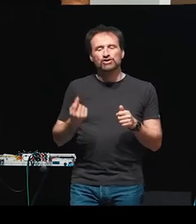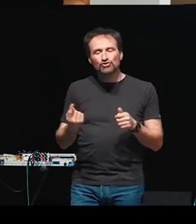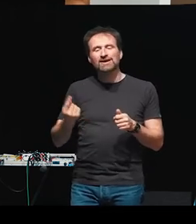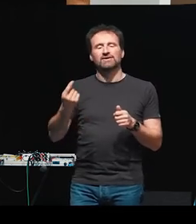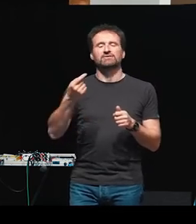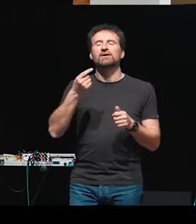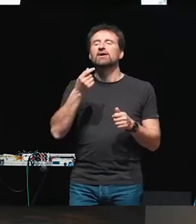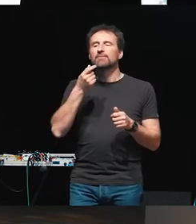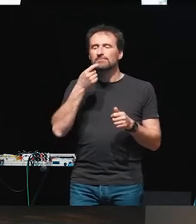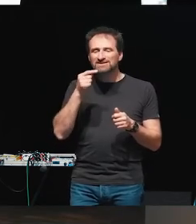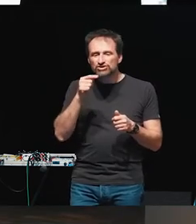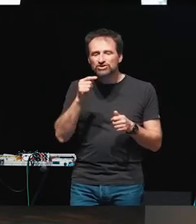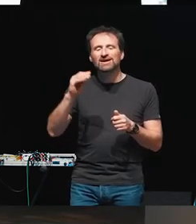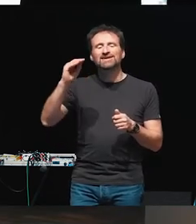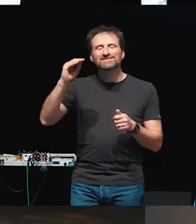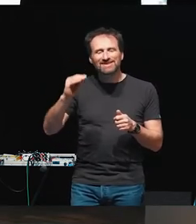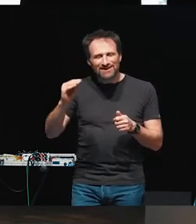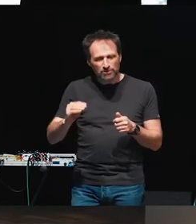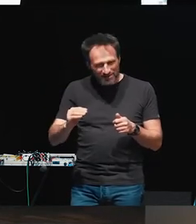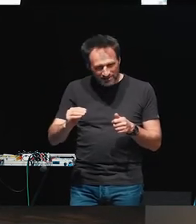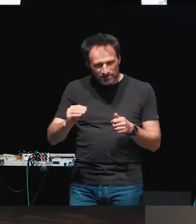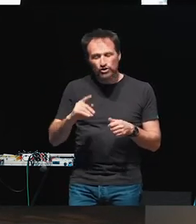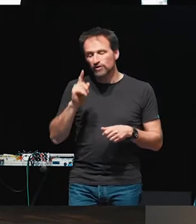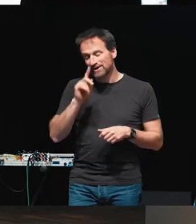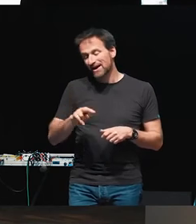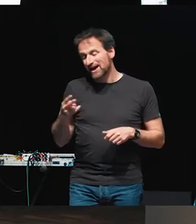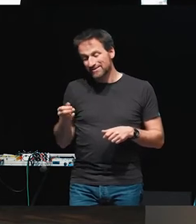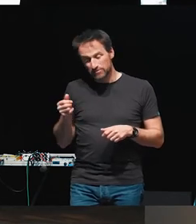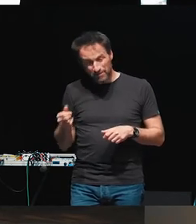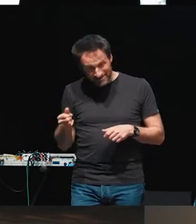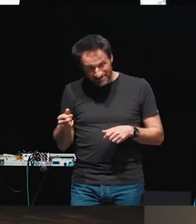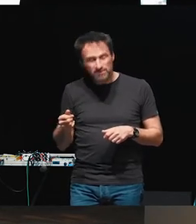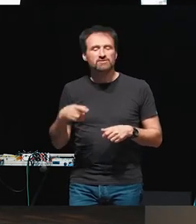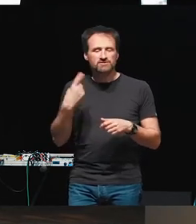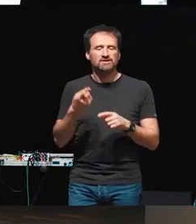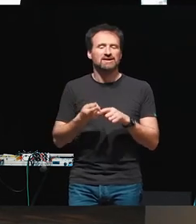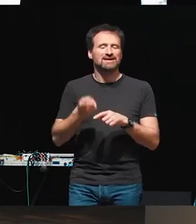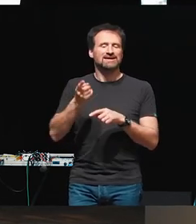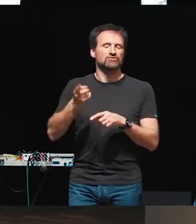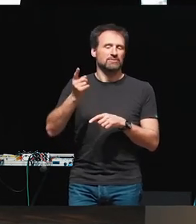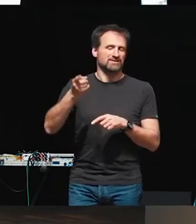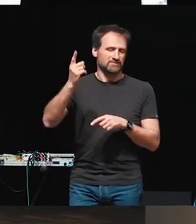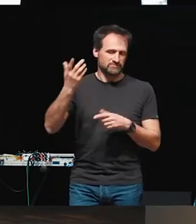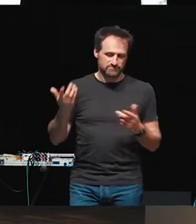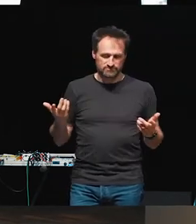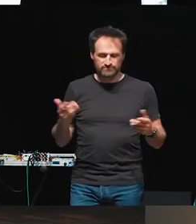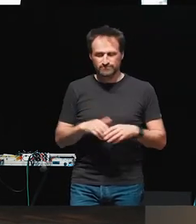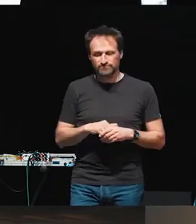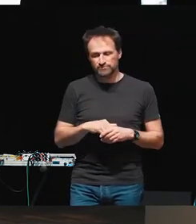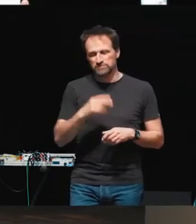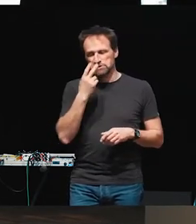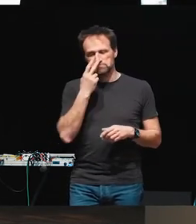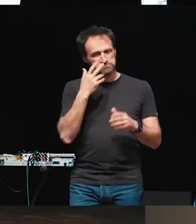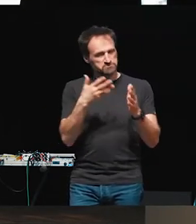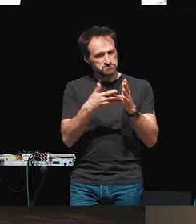decrement. And the other button is pretty much the same thing. So if we actually go and check this out,